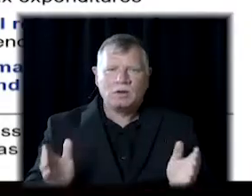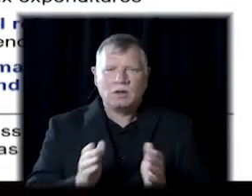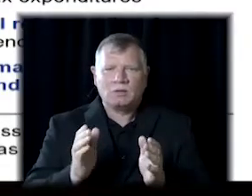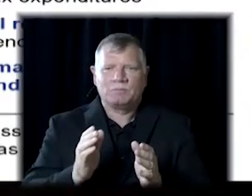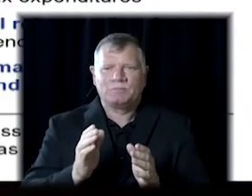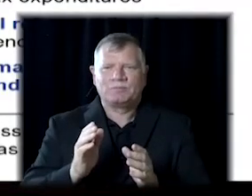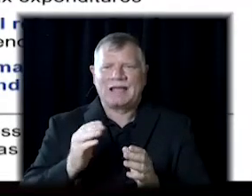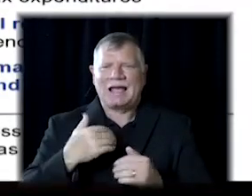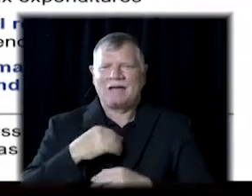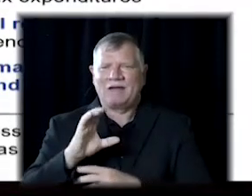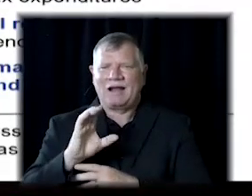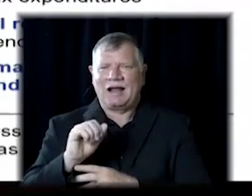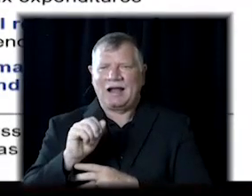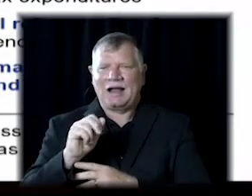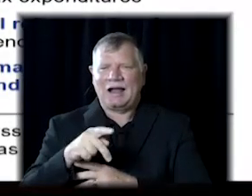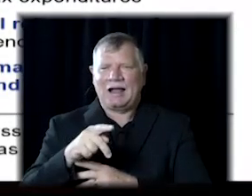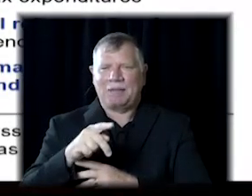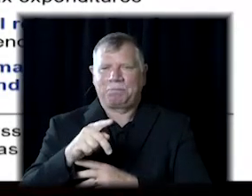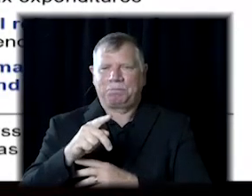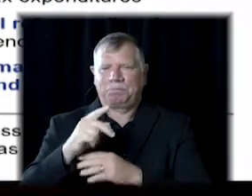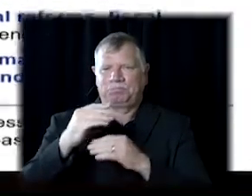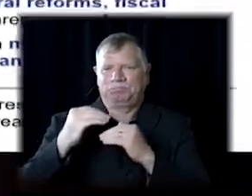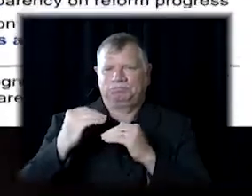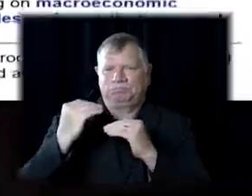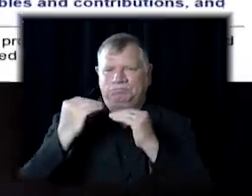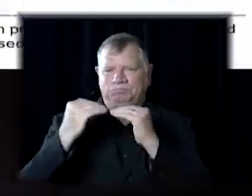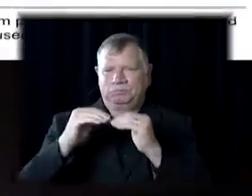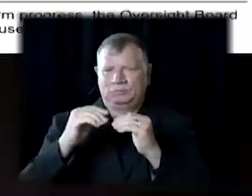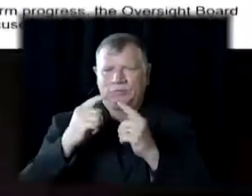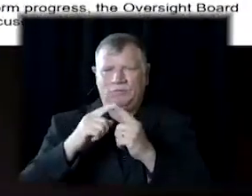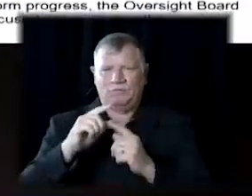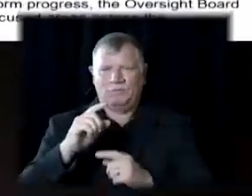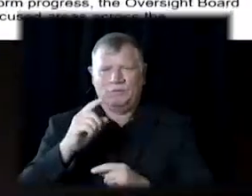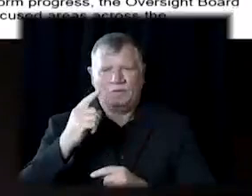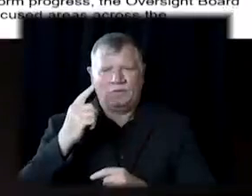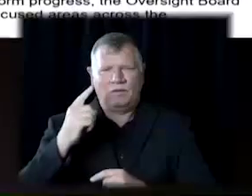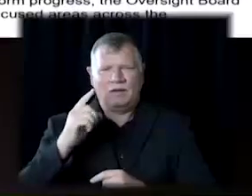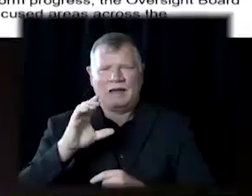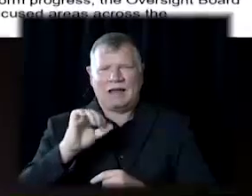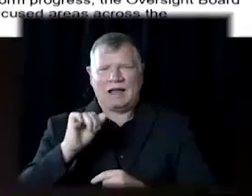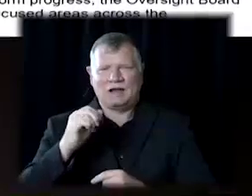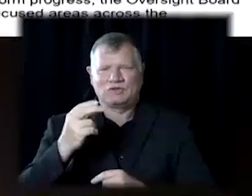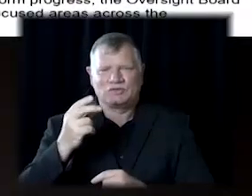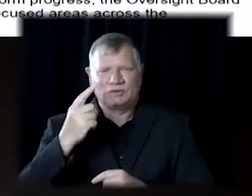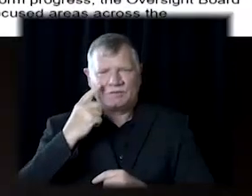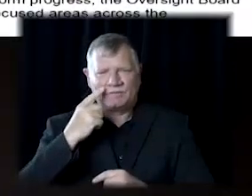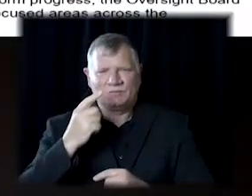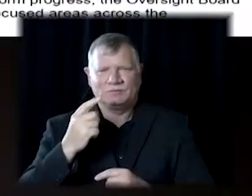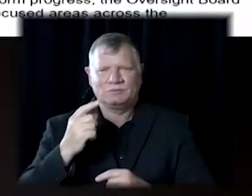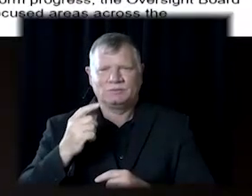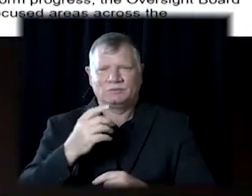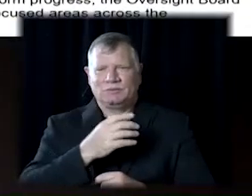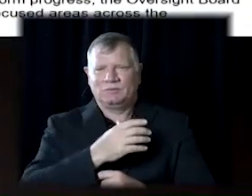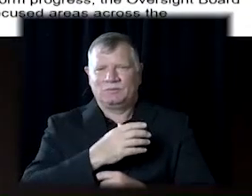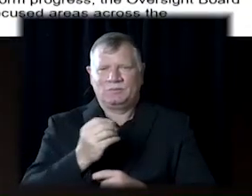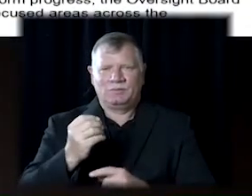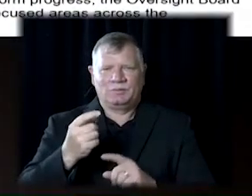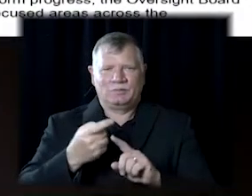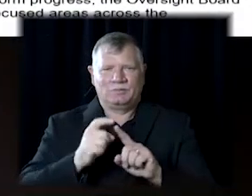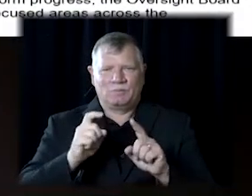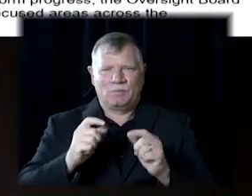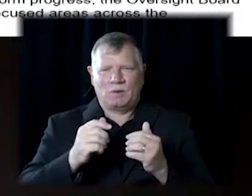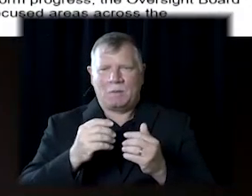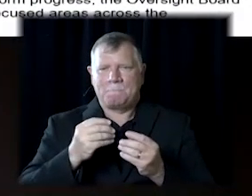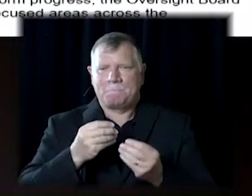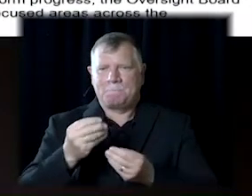establish a cap on tax credits. Additionally, cash subsidies to business and industry going forward will be